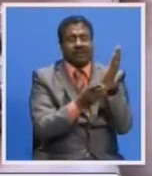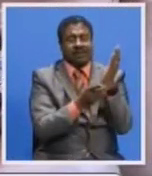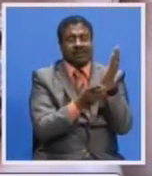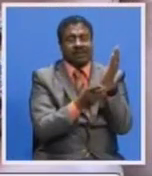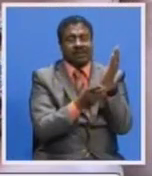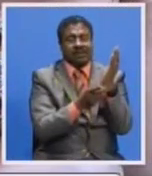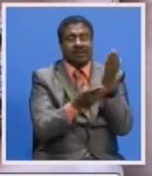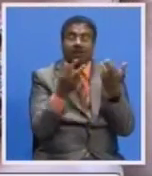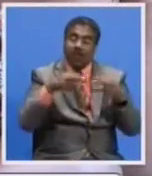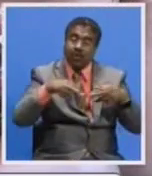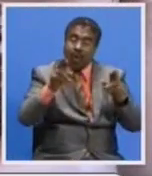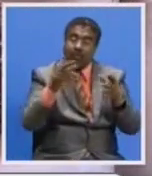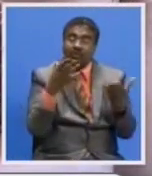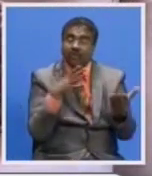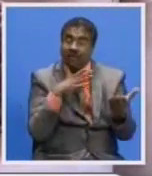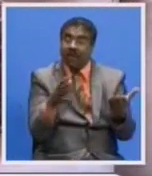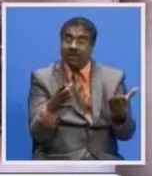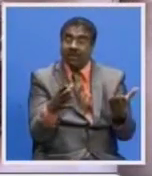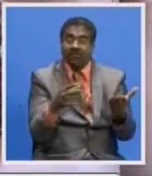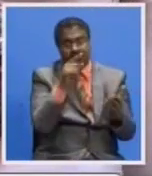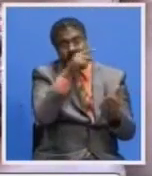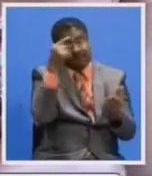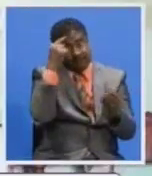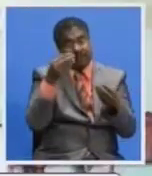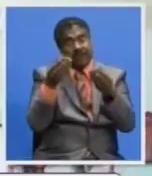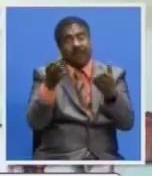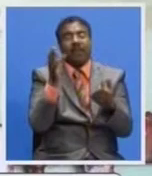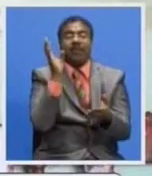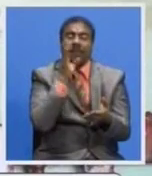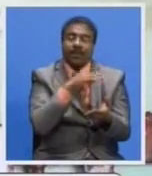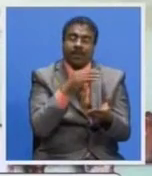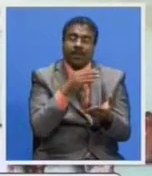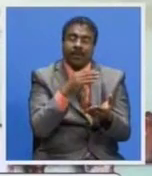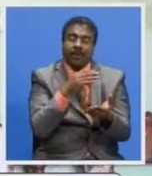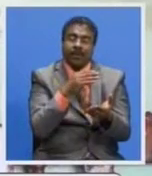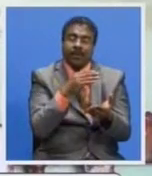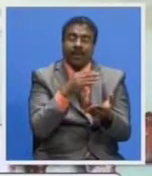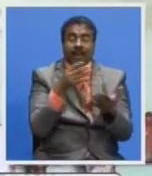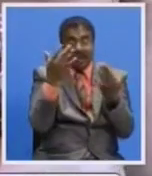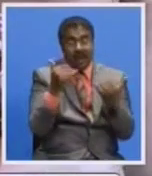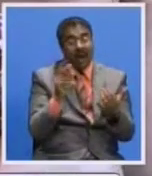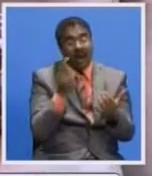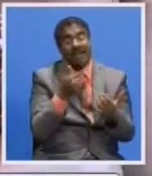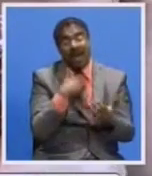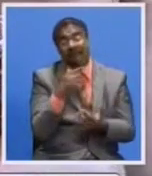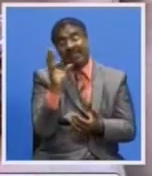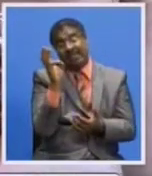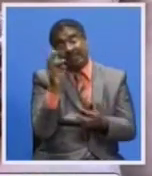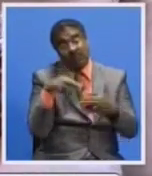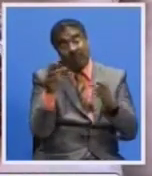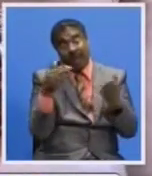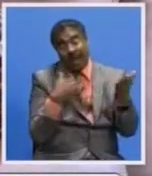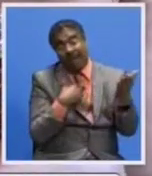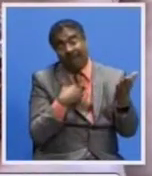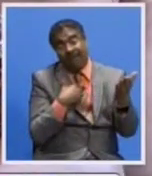The road project has been delivered. The mobile phone towers, at least we have now 6. And